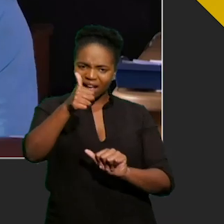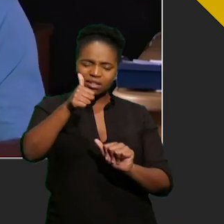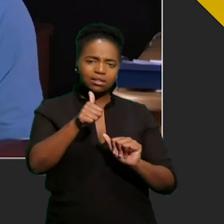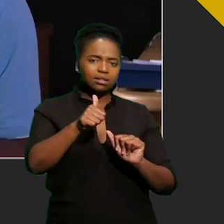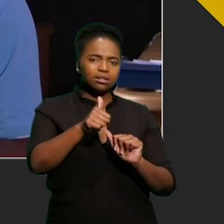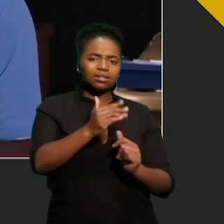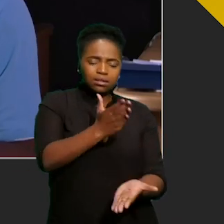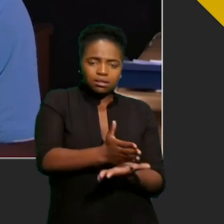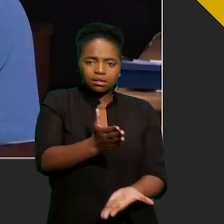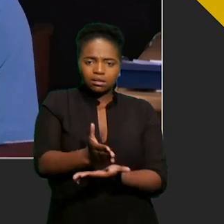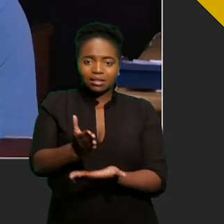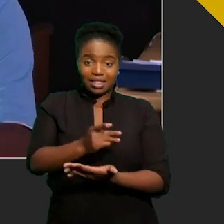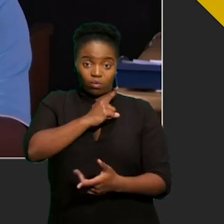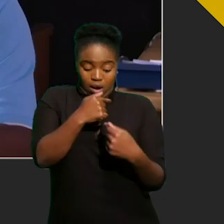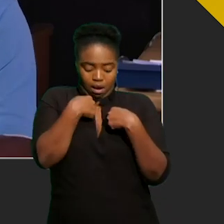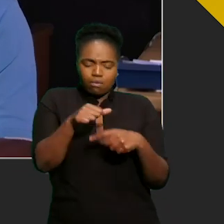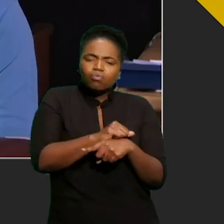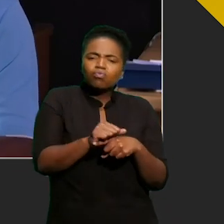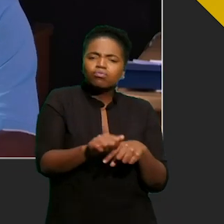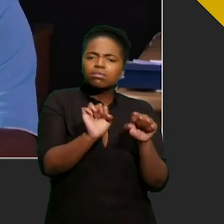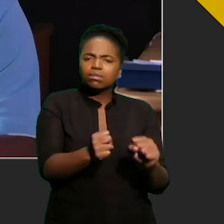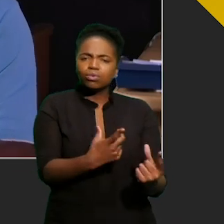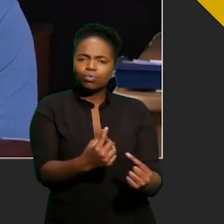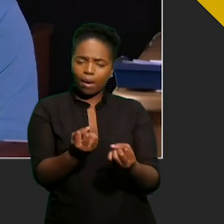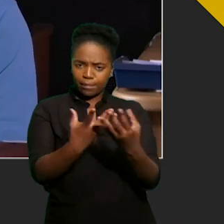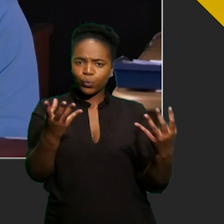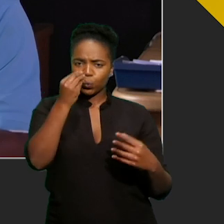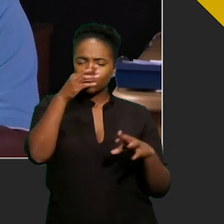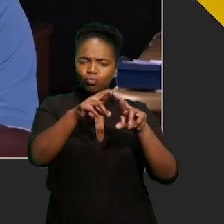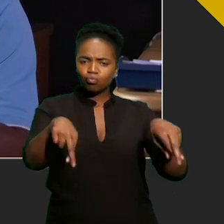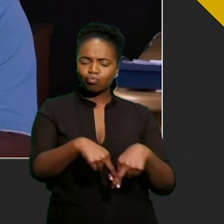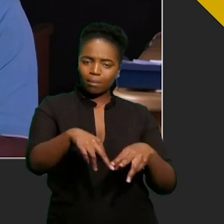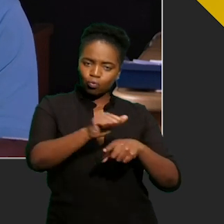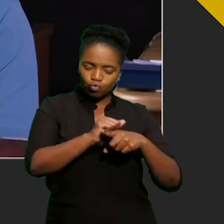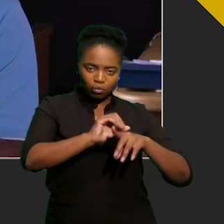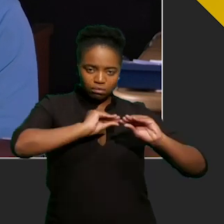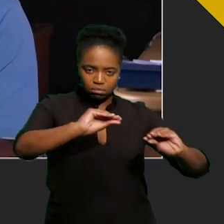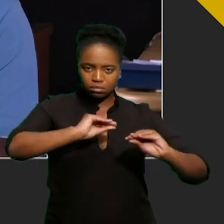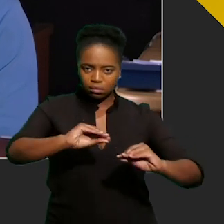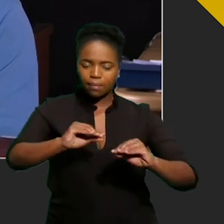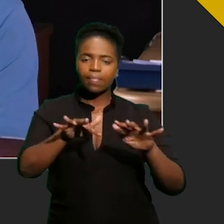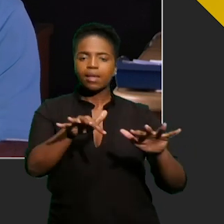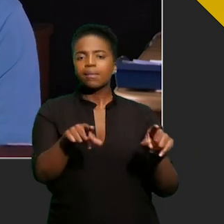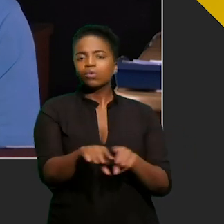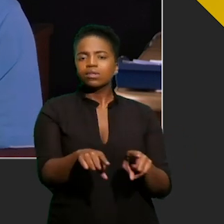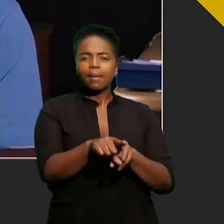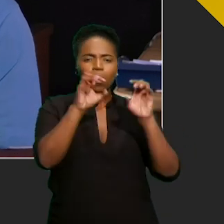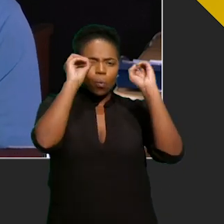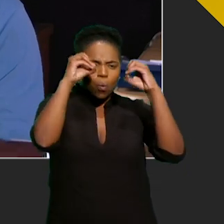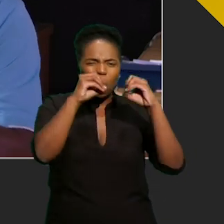kuba nama-courses nathi esisanefeswenza, and most newsrooms are doing it now, where we talk to people like